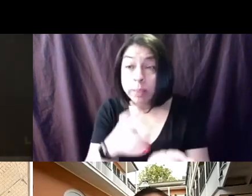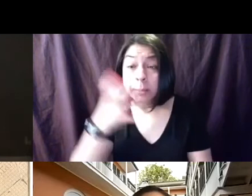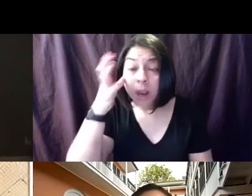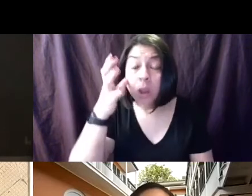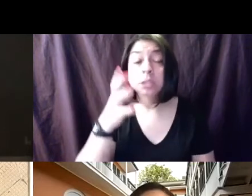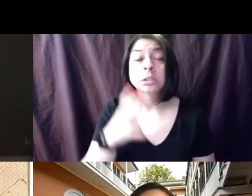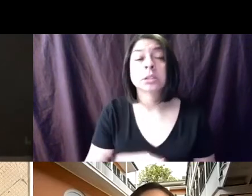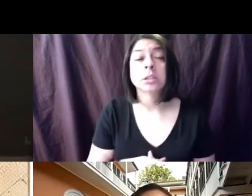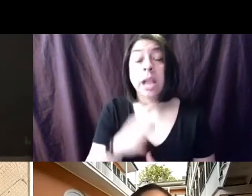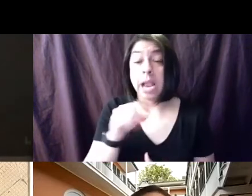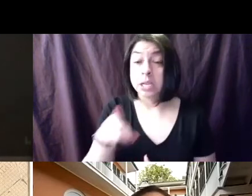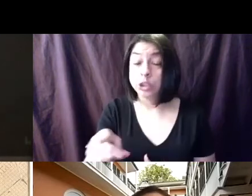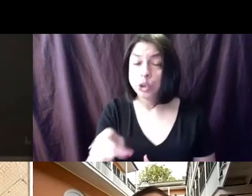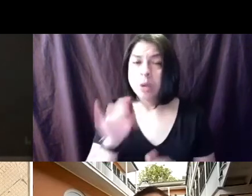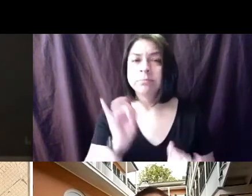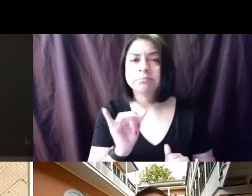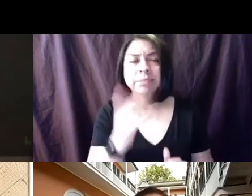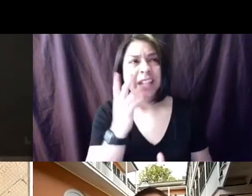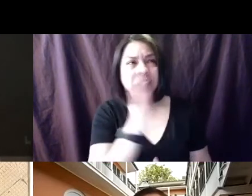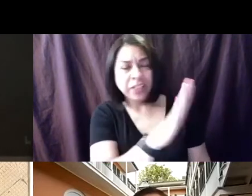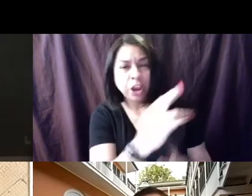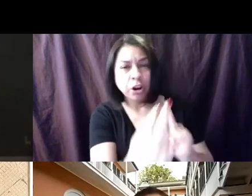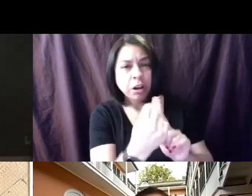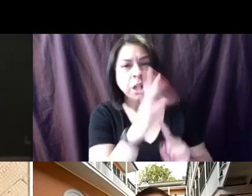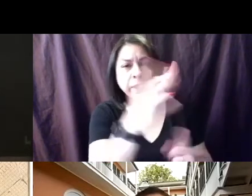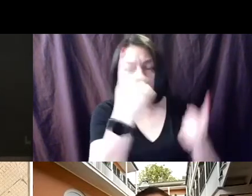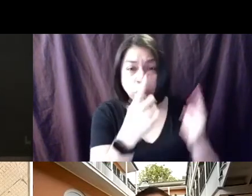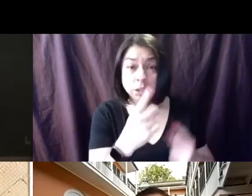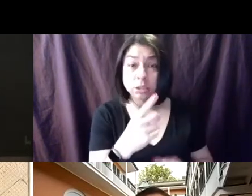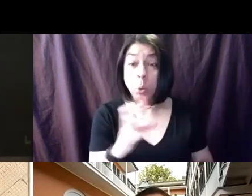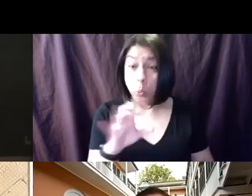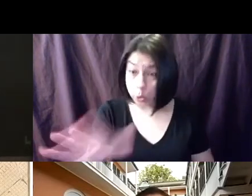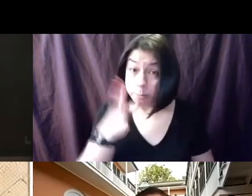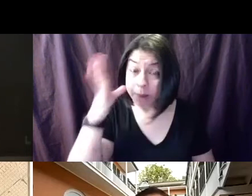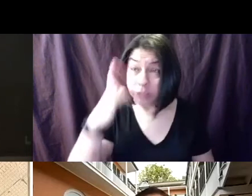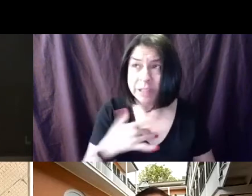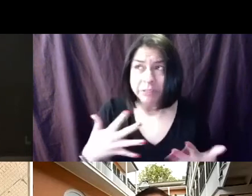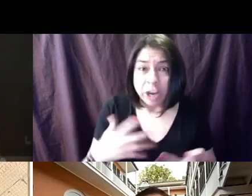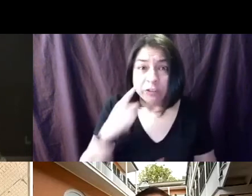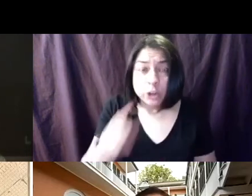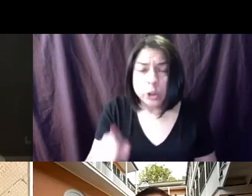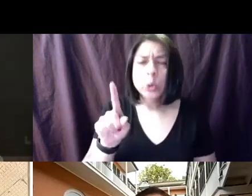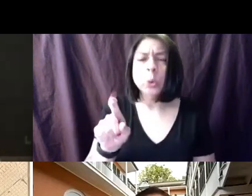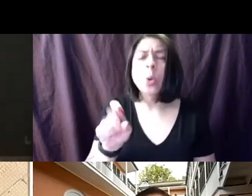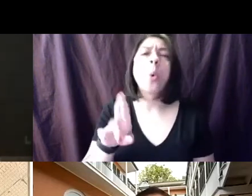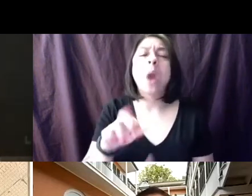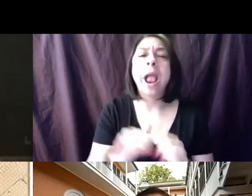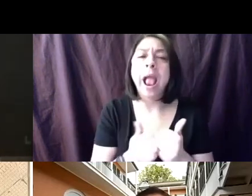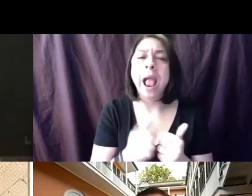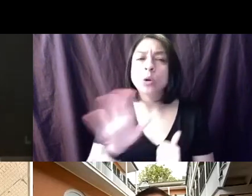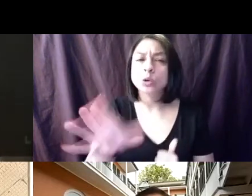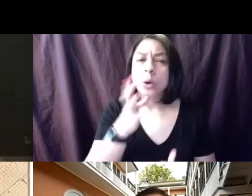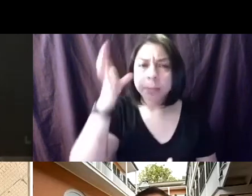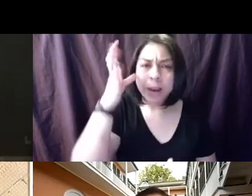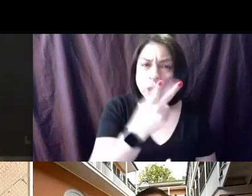if kind of their thoughts surrounding this, were they afraid for you? You know, and how did they kind of